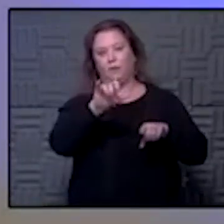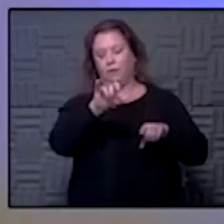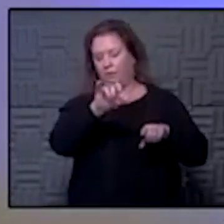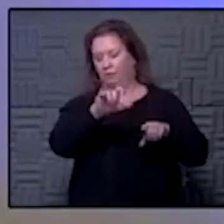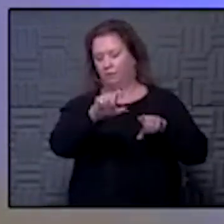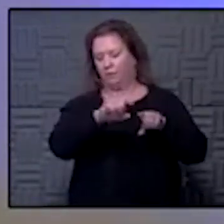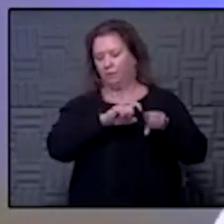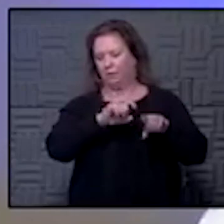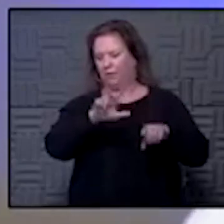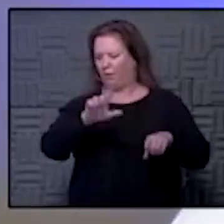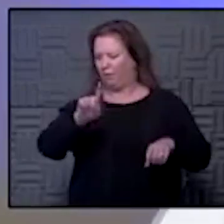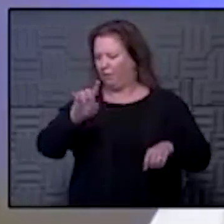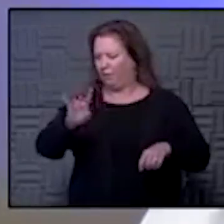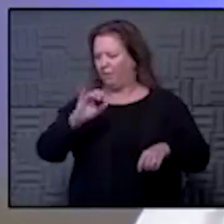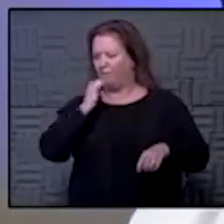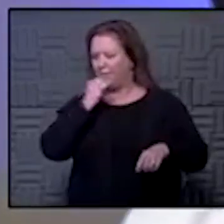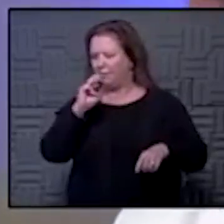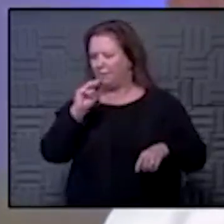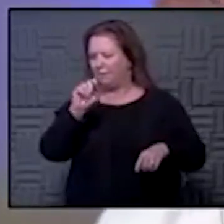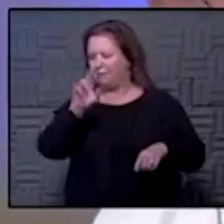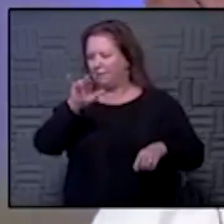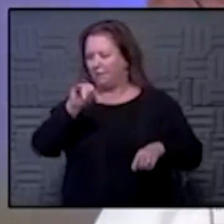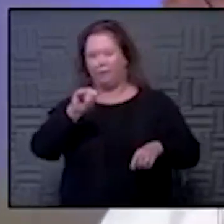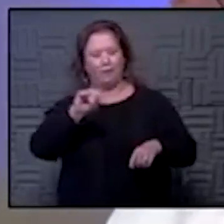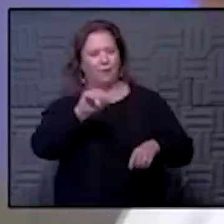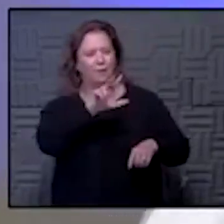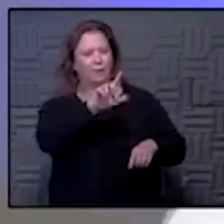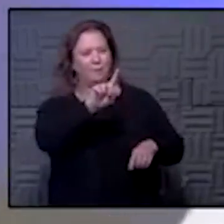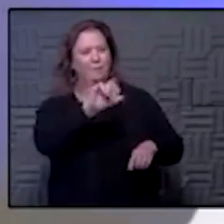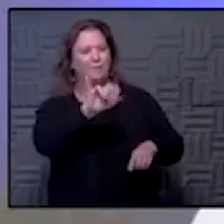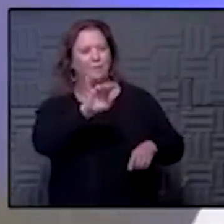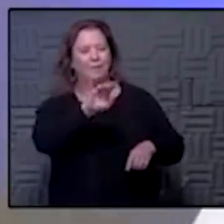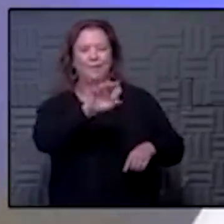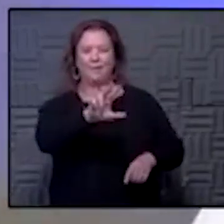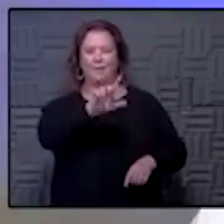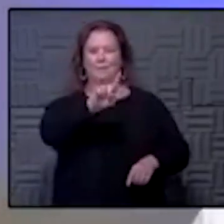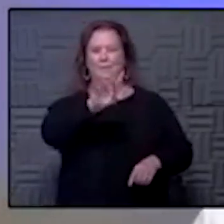sorry. 314. Mario, 314. Come on, man.